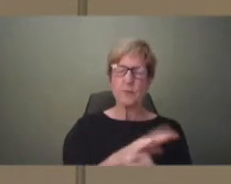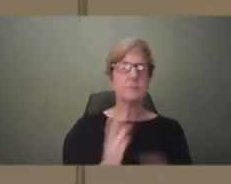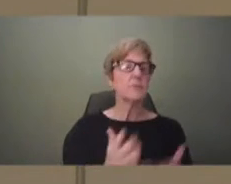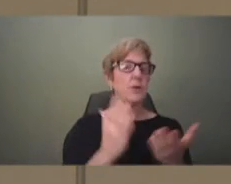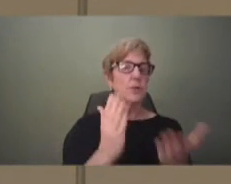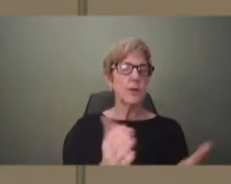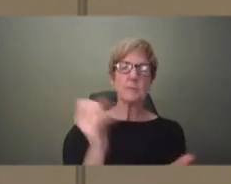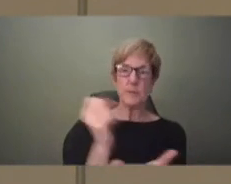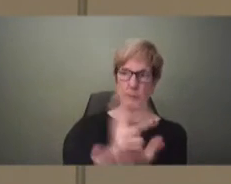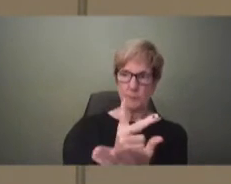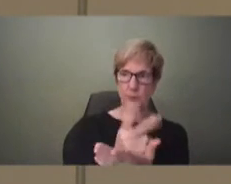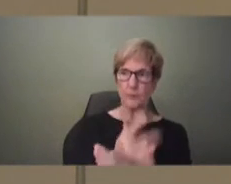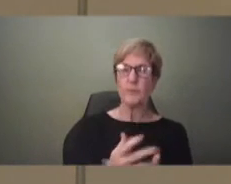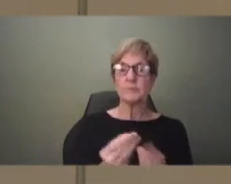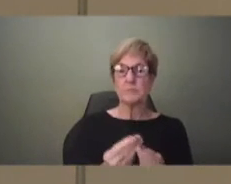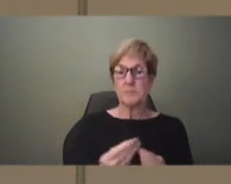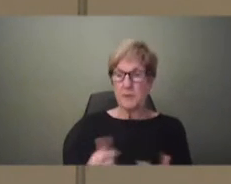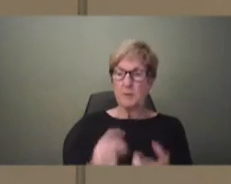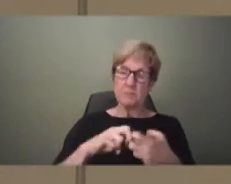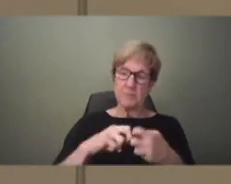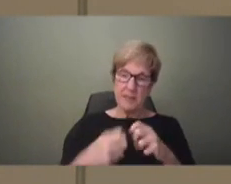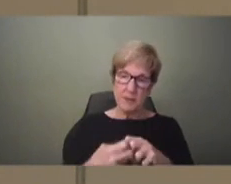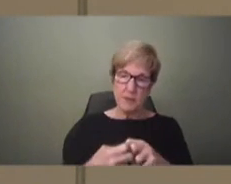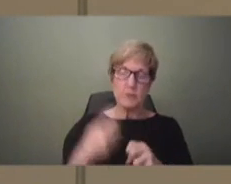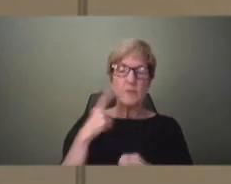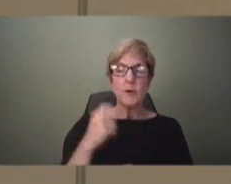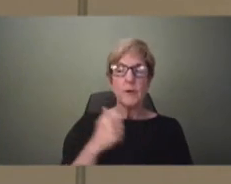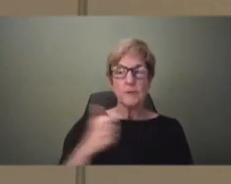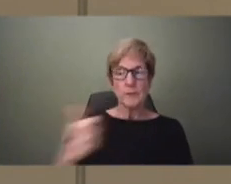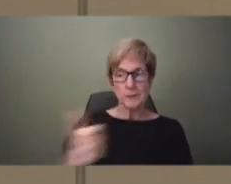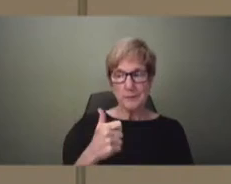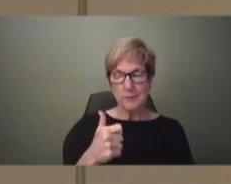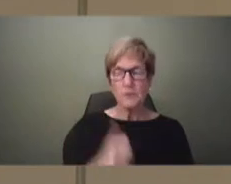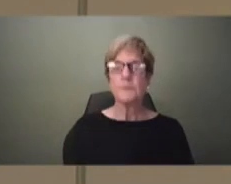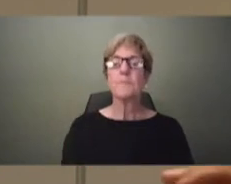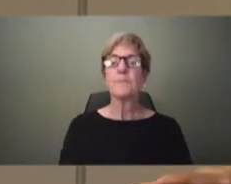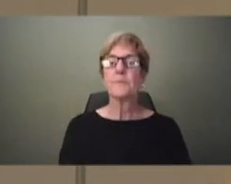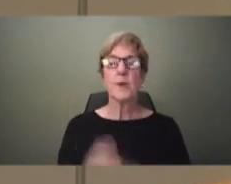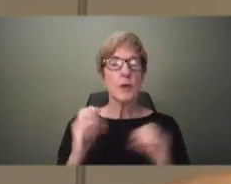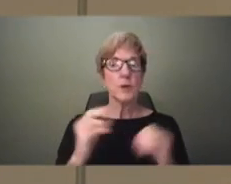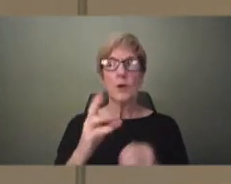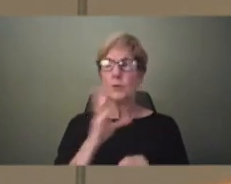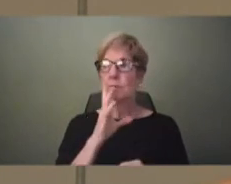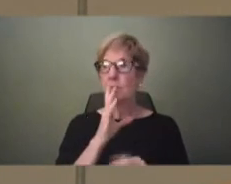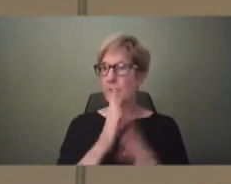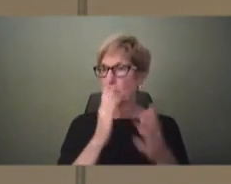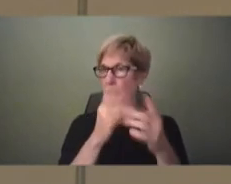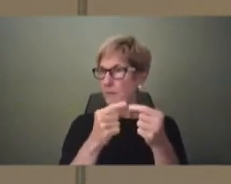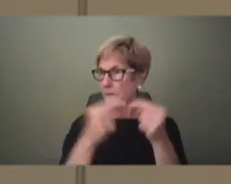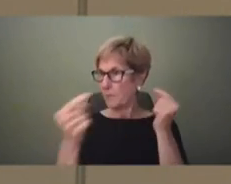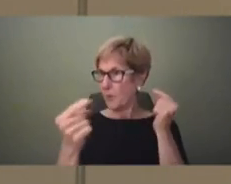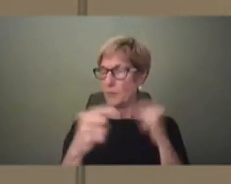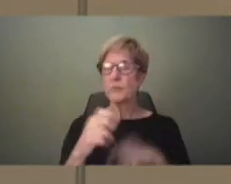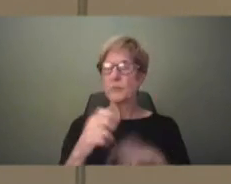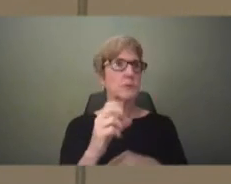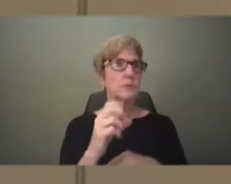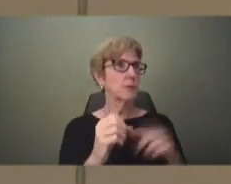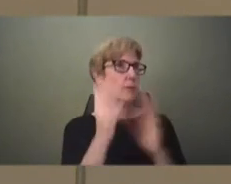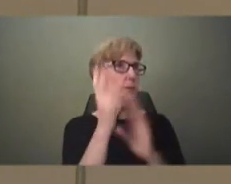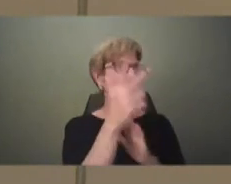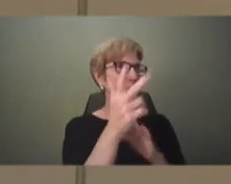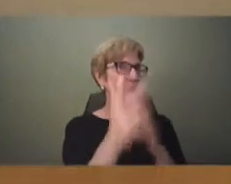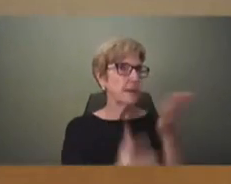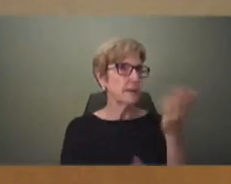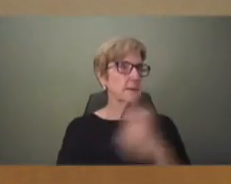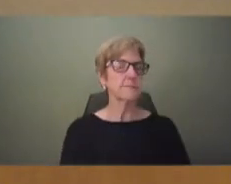upon resolution of outstanding issues related to transportation we have no speakers in opposition so U the petition will have three minutes once staff's